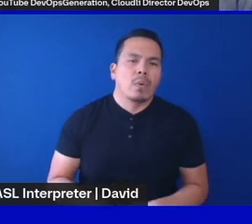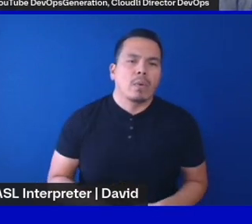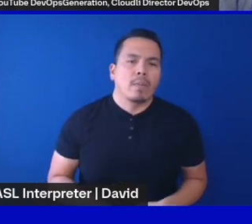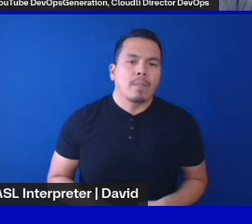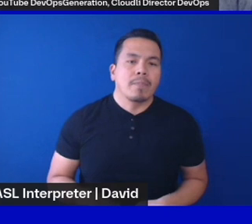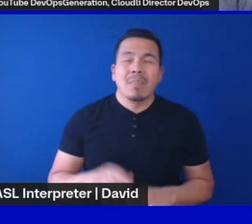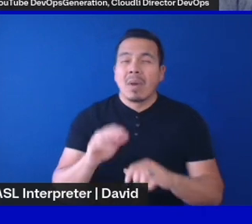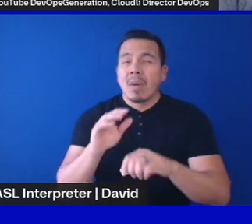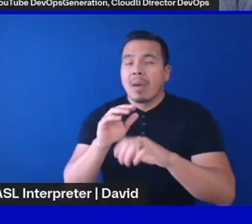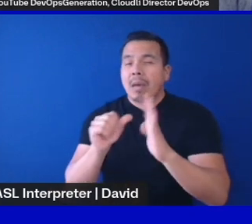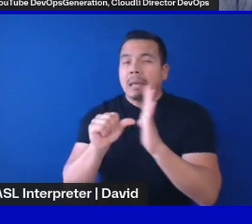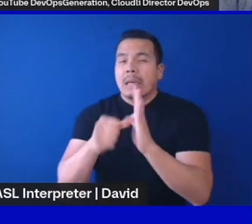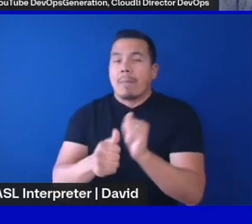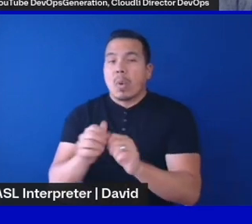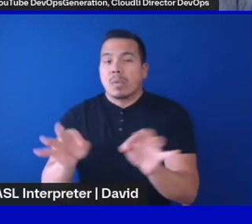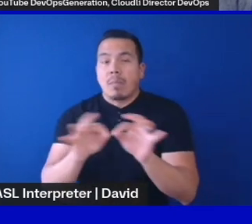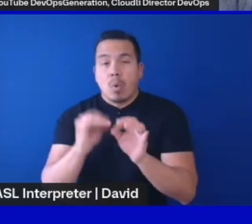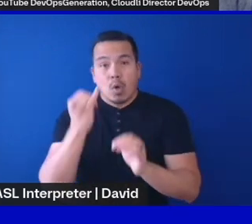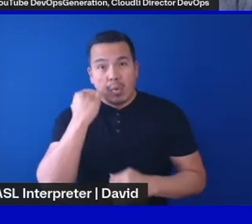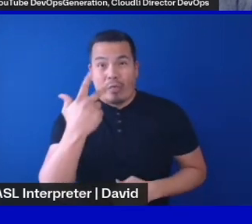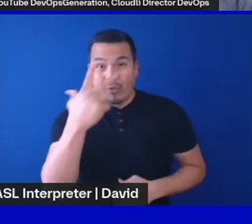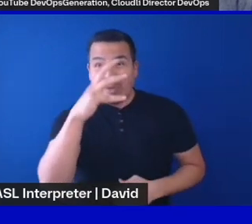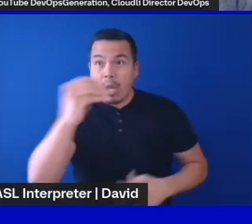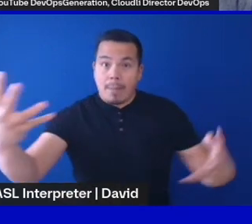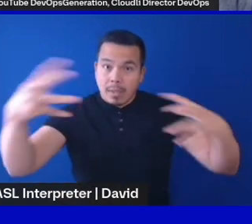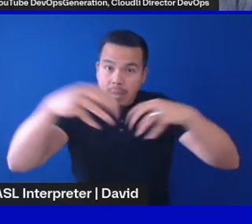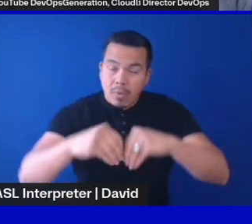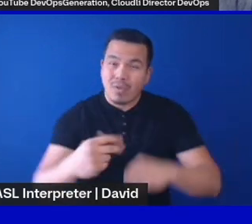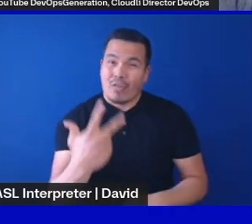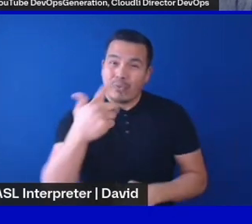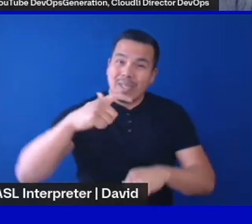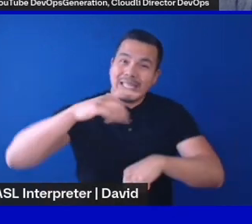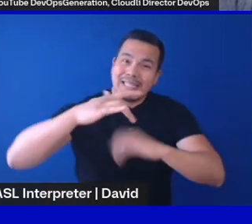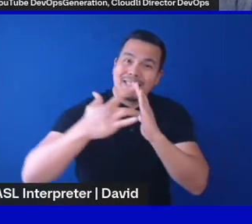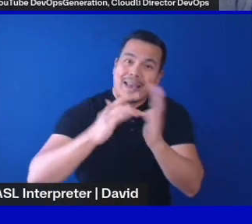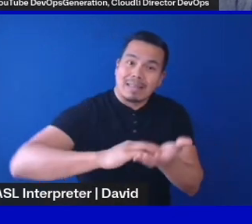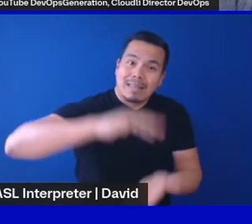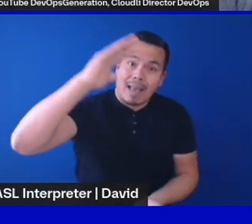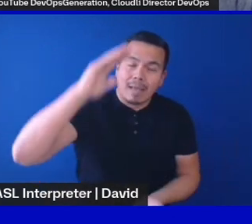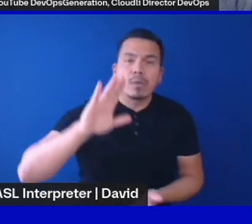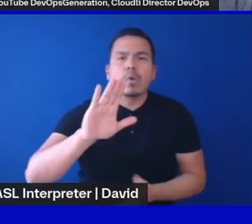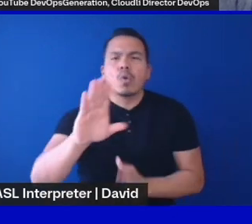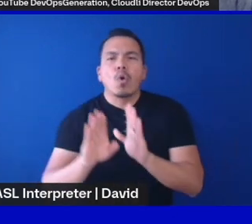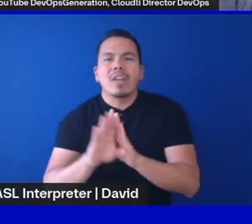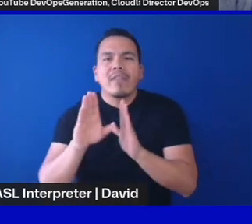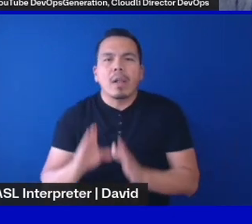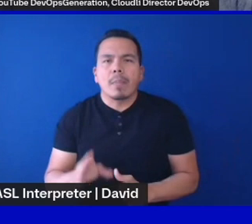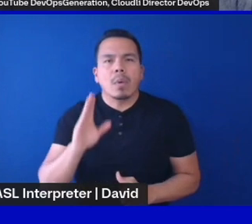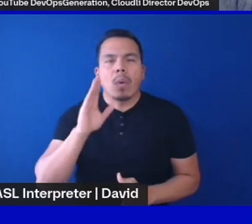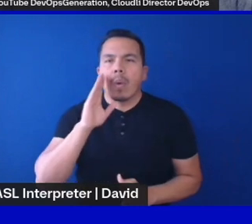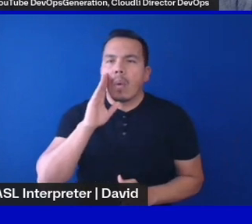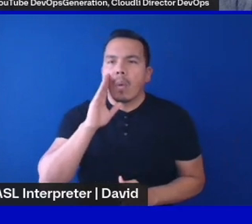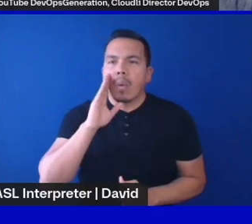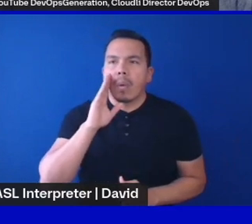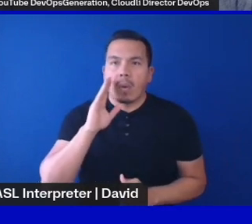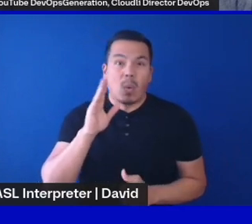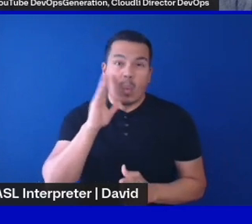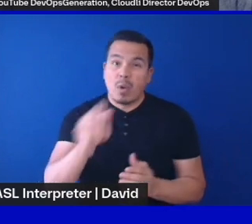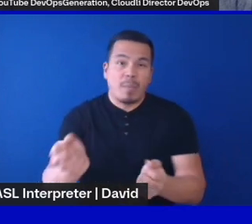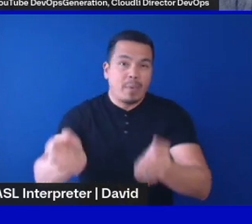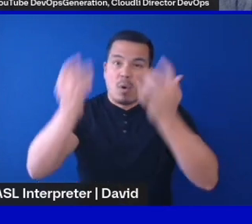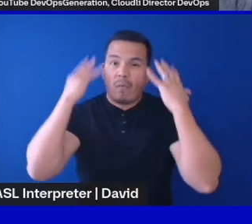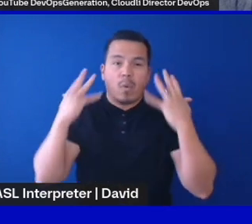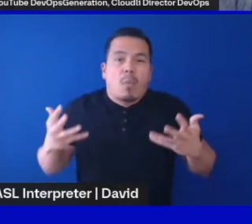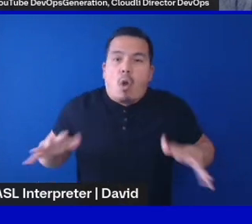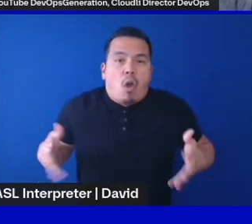importantly, when you're combining 3 businesses and 3 tech stacks, your developers won't have a lot of spare cognitive load. You need